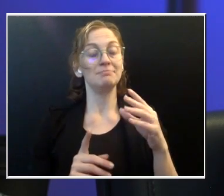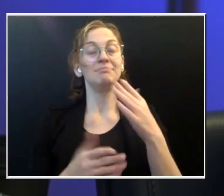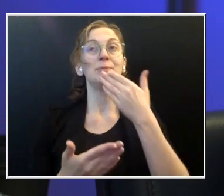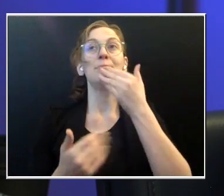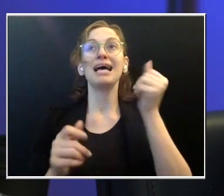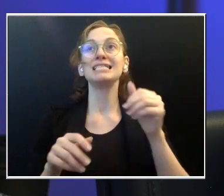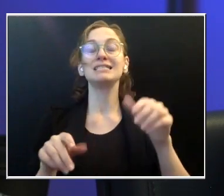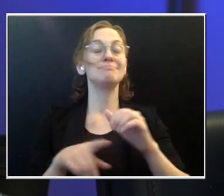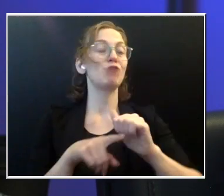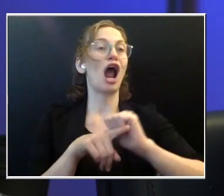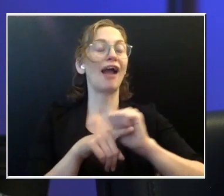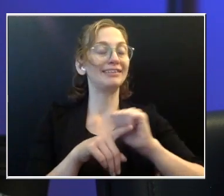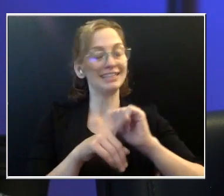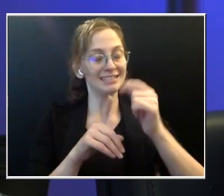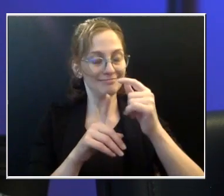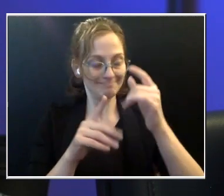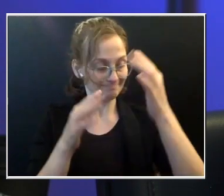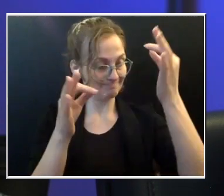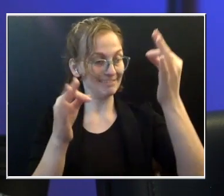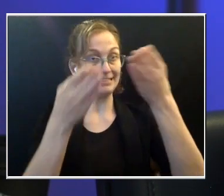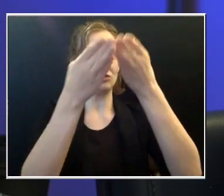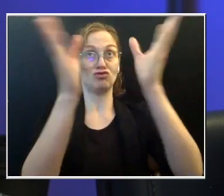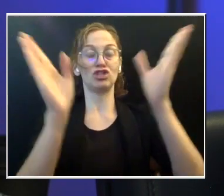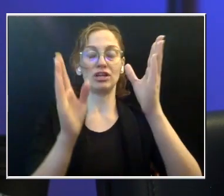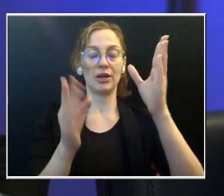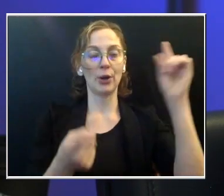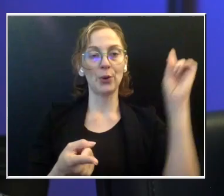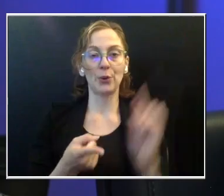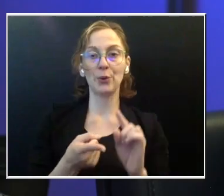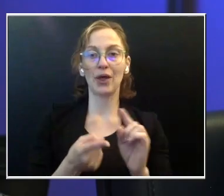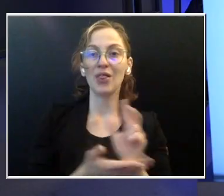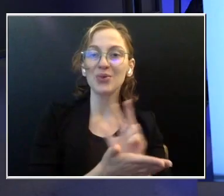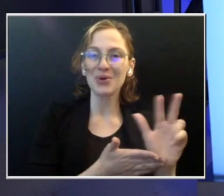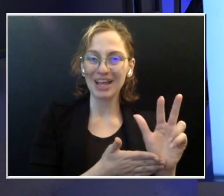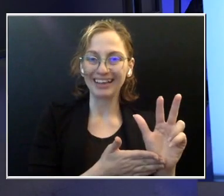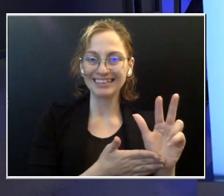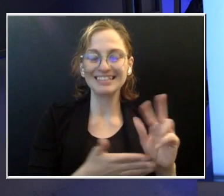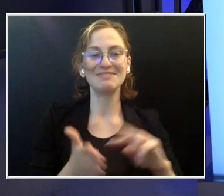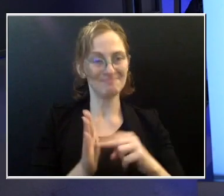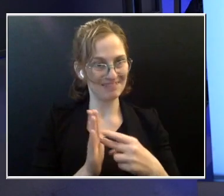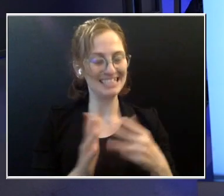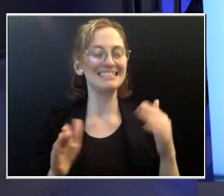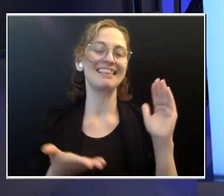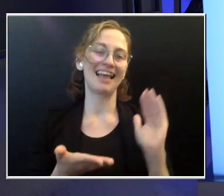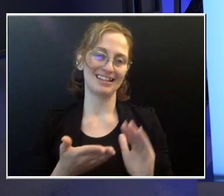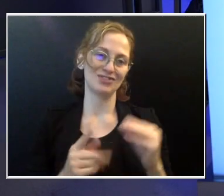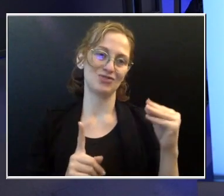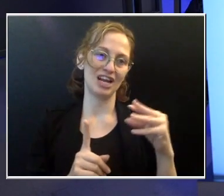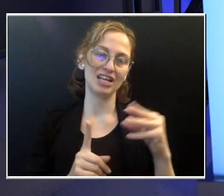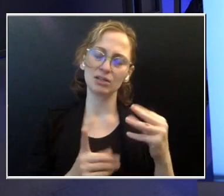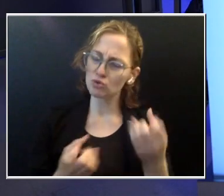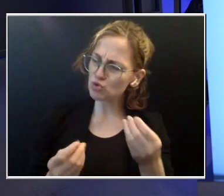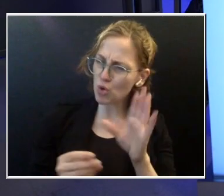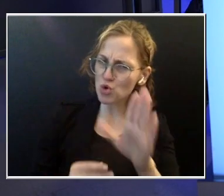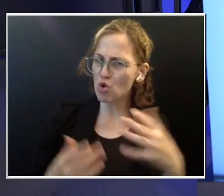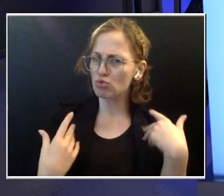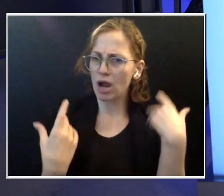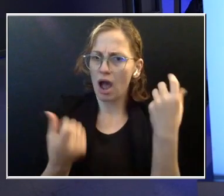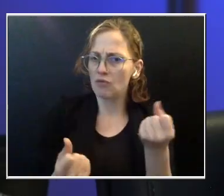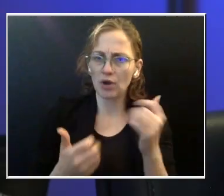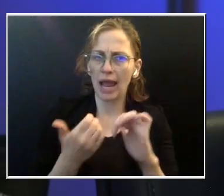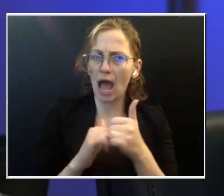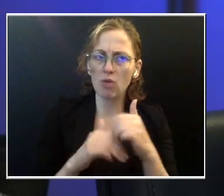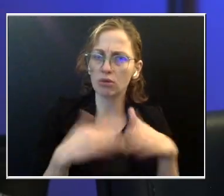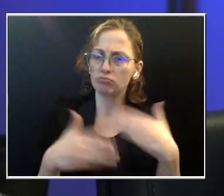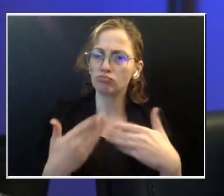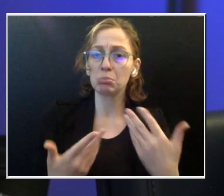I had a reduced protocol of radiation. So how was recovery overall? It was fine.